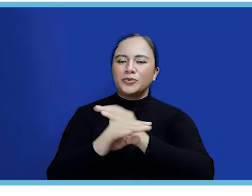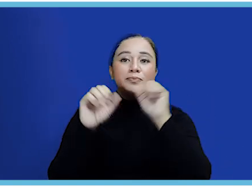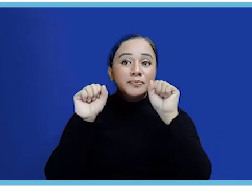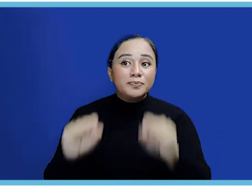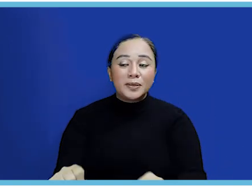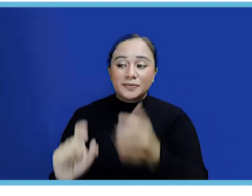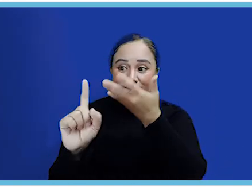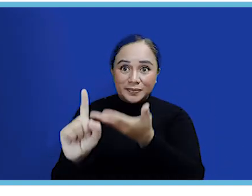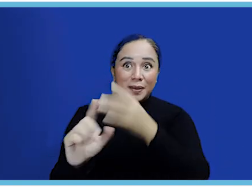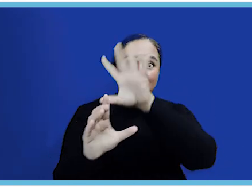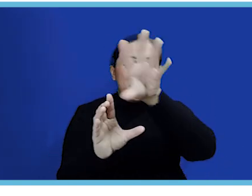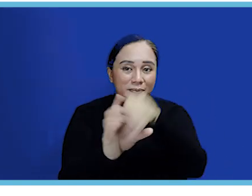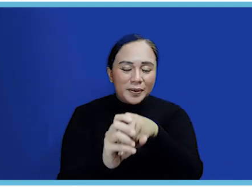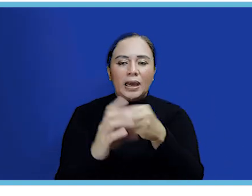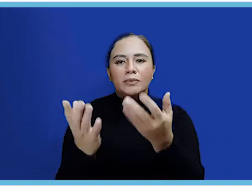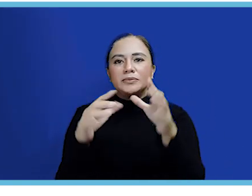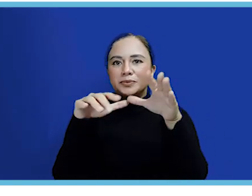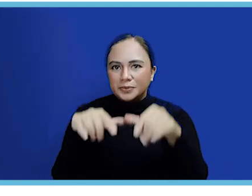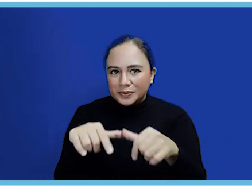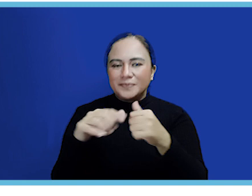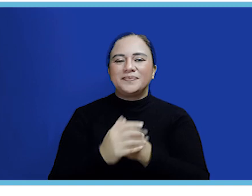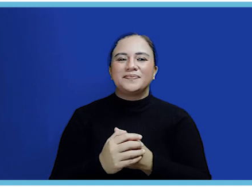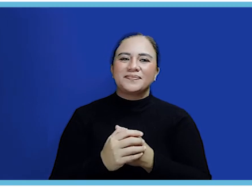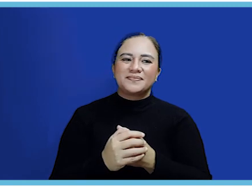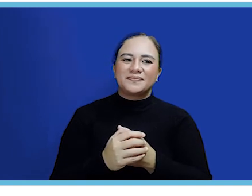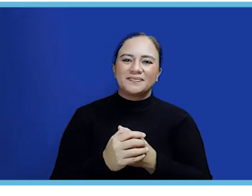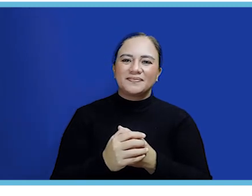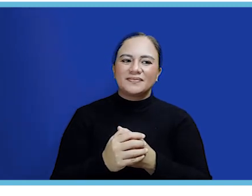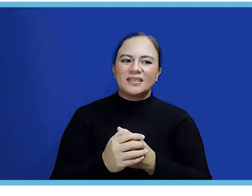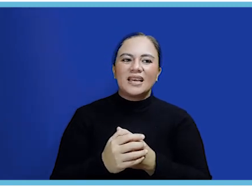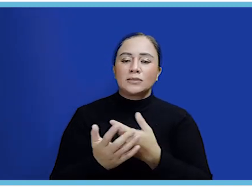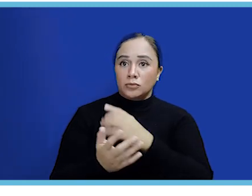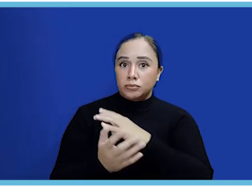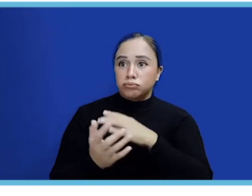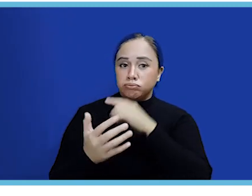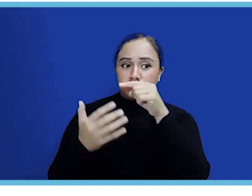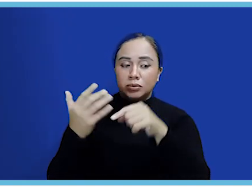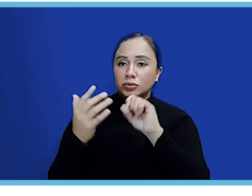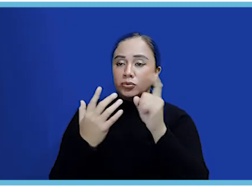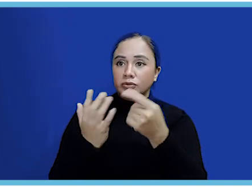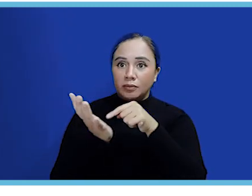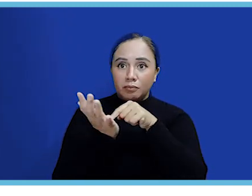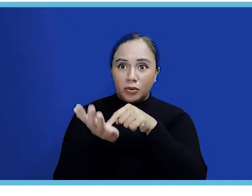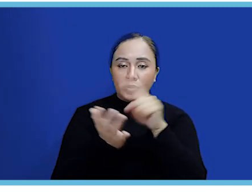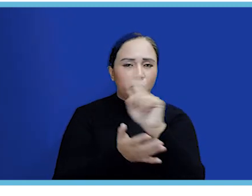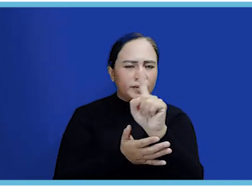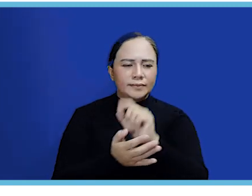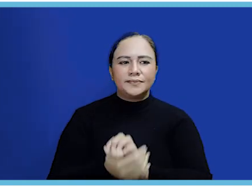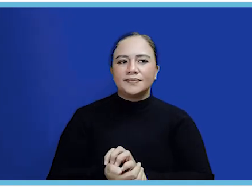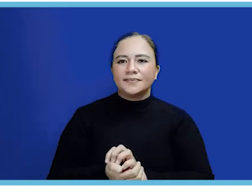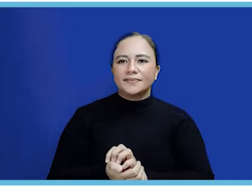barriers to enable the participation of persons with disabilities. Some characteristics of the social model